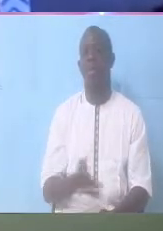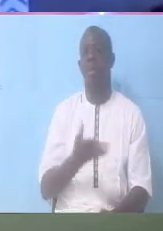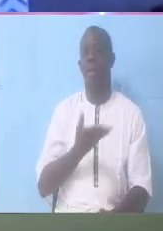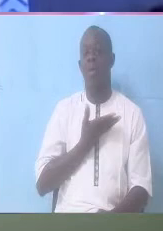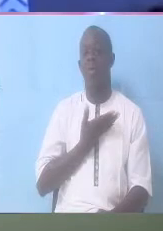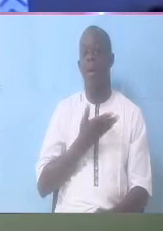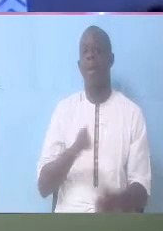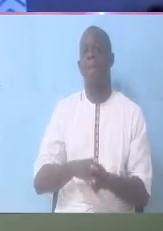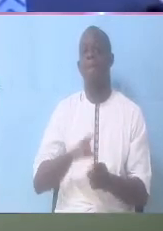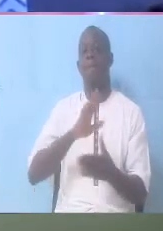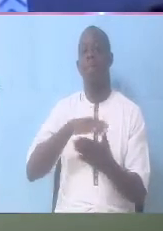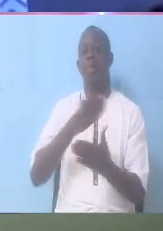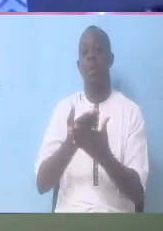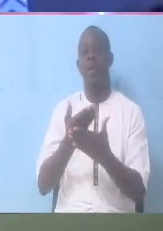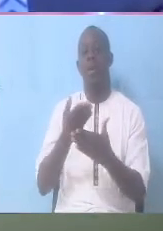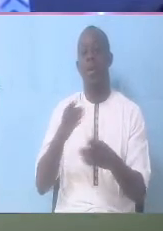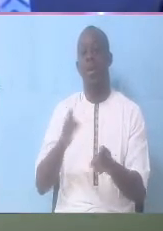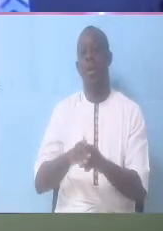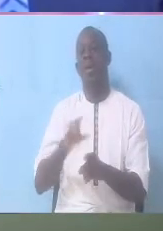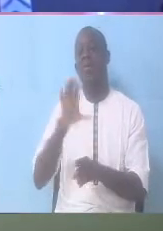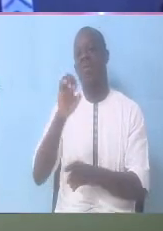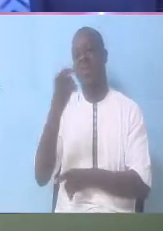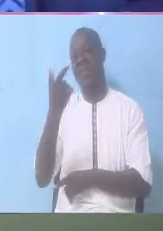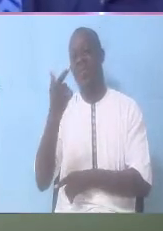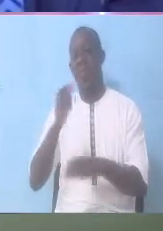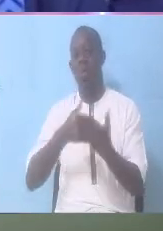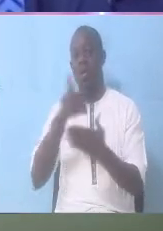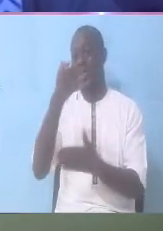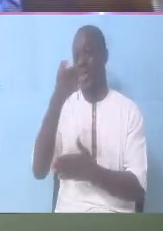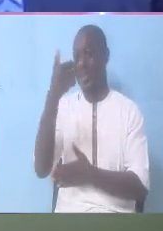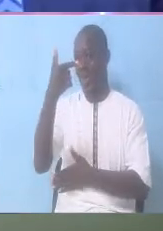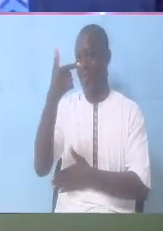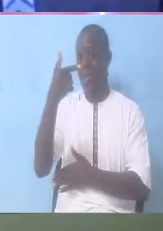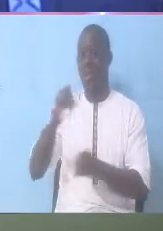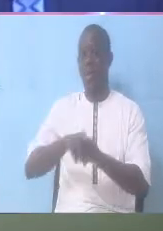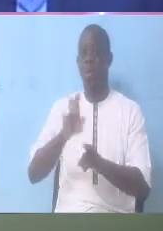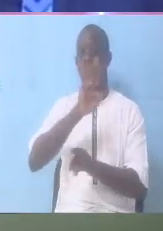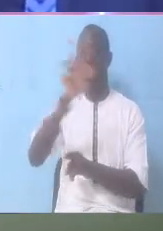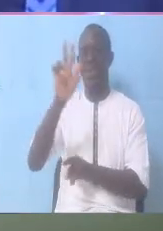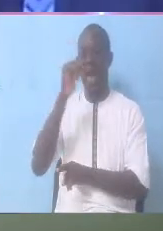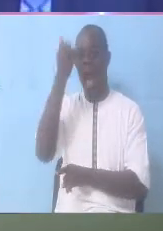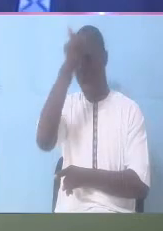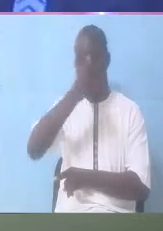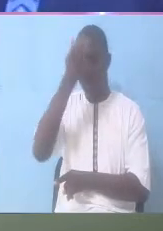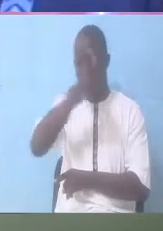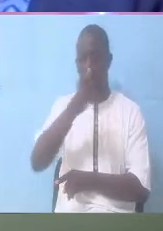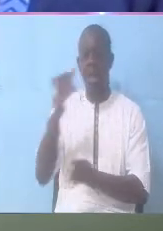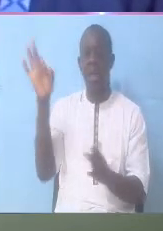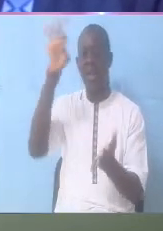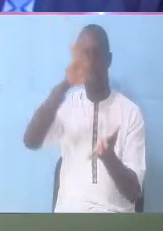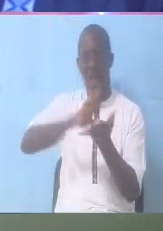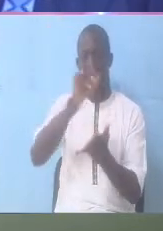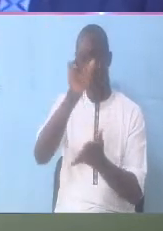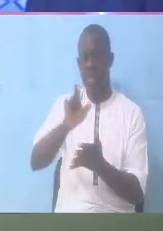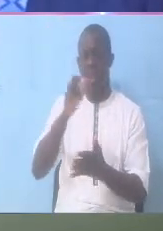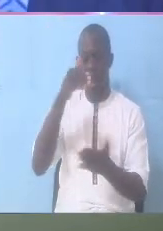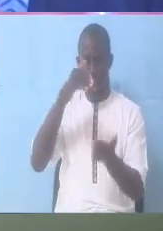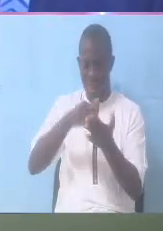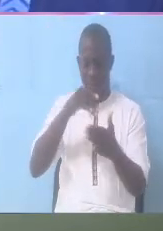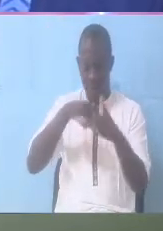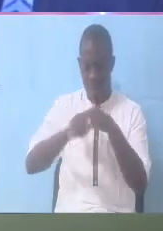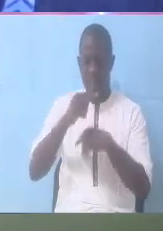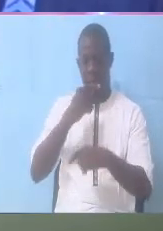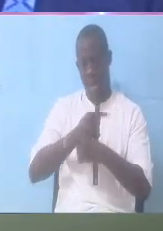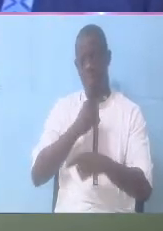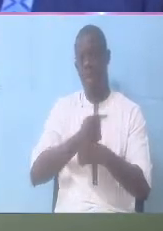between 67 and 57 West African migrants came to the shores of this country. Africa tilijindala banku dingo mol men bida fo talul nim fen